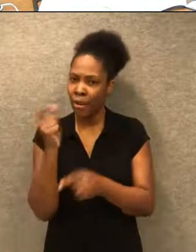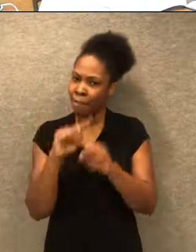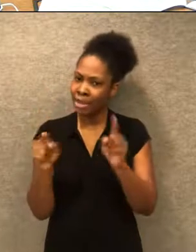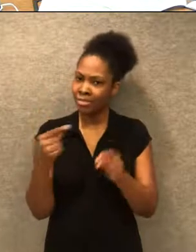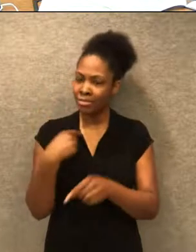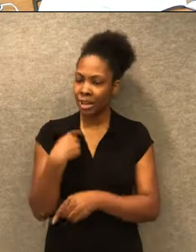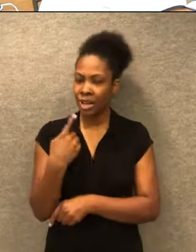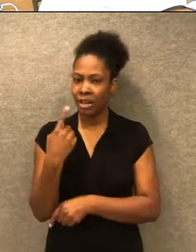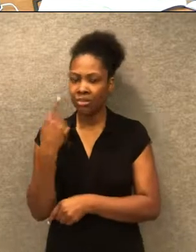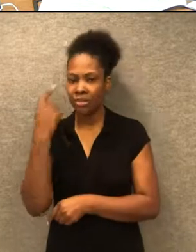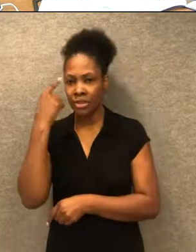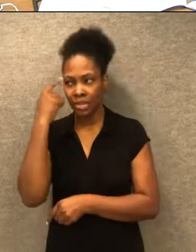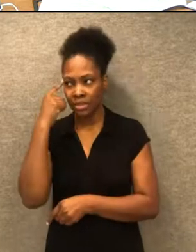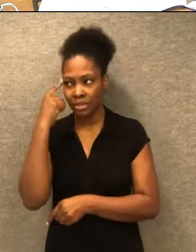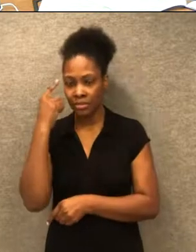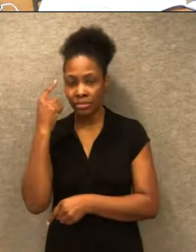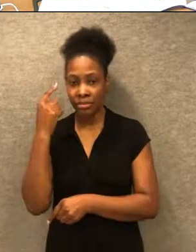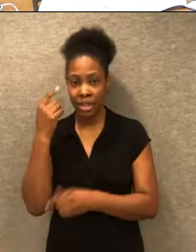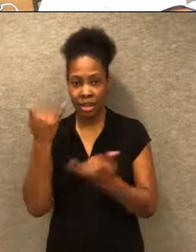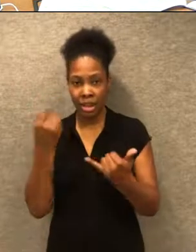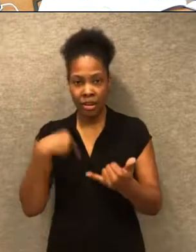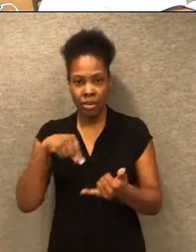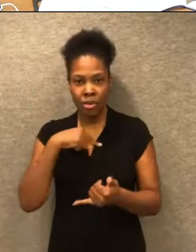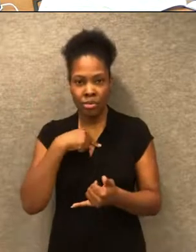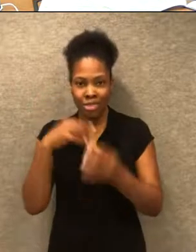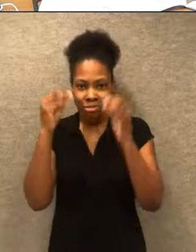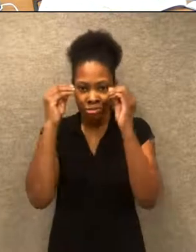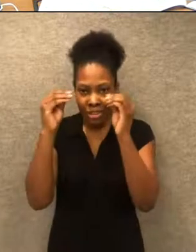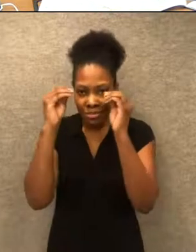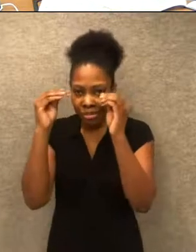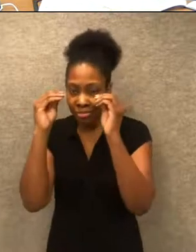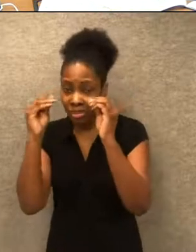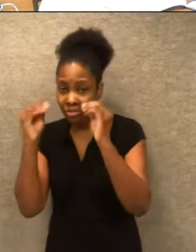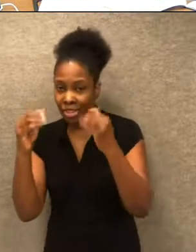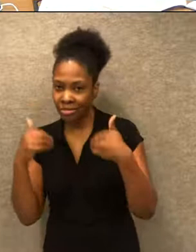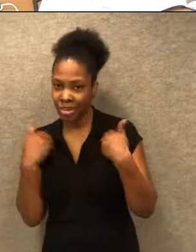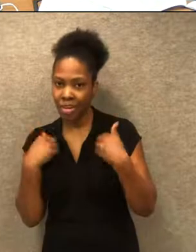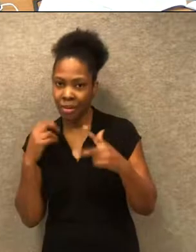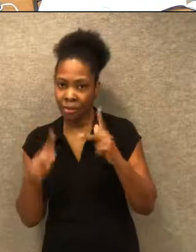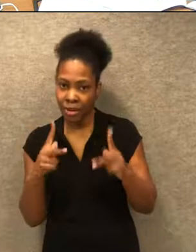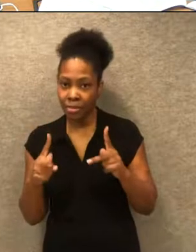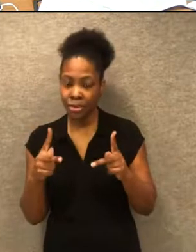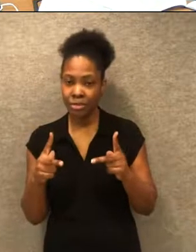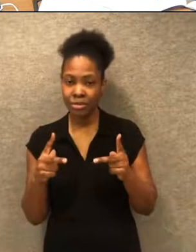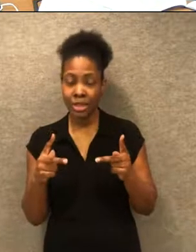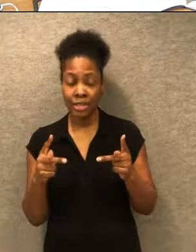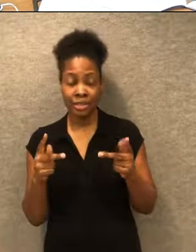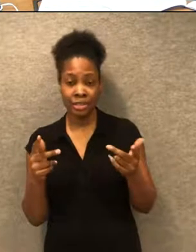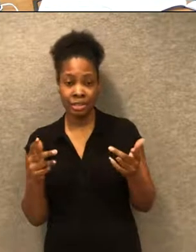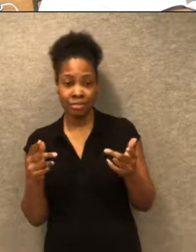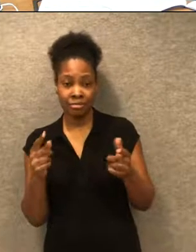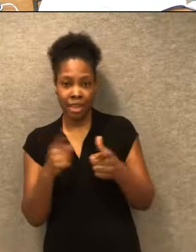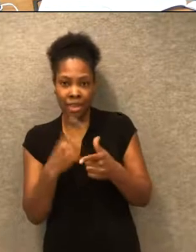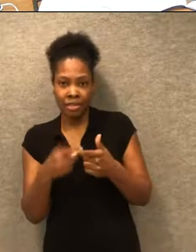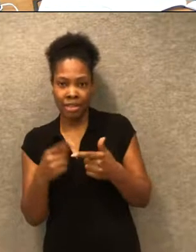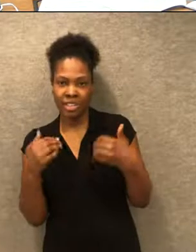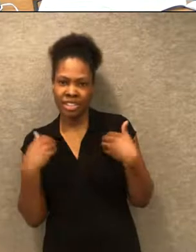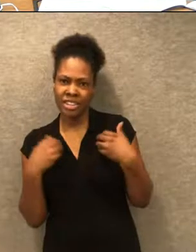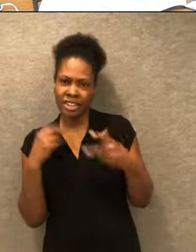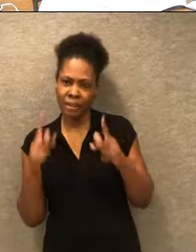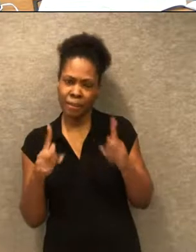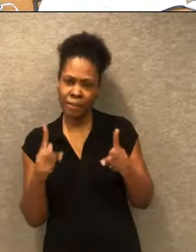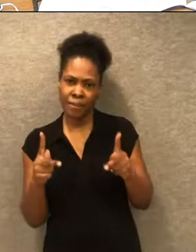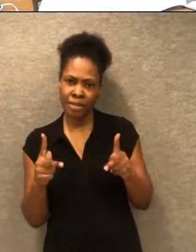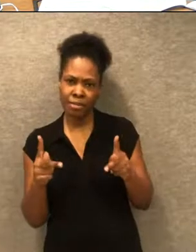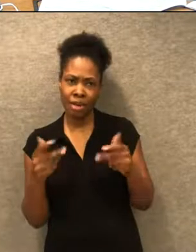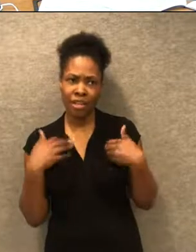is, as we are now educating our young people, I think our young people will have the opportunity to practice